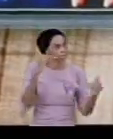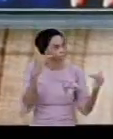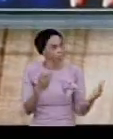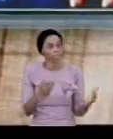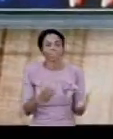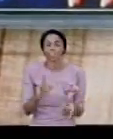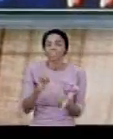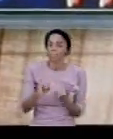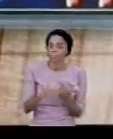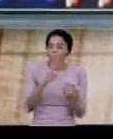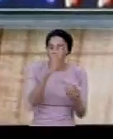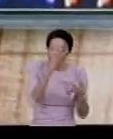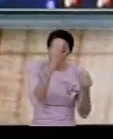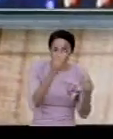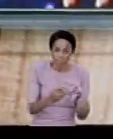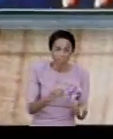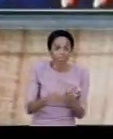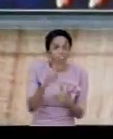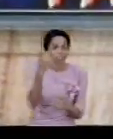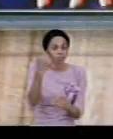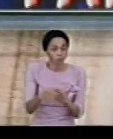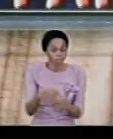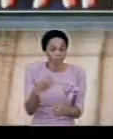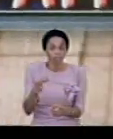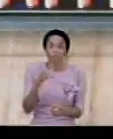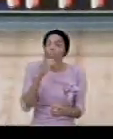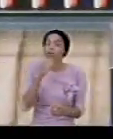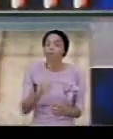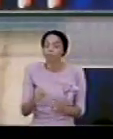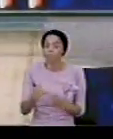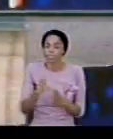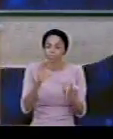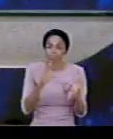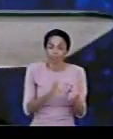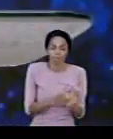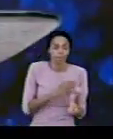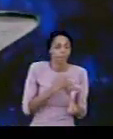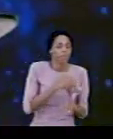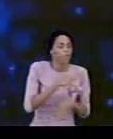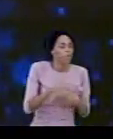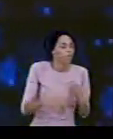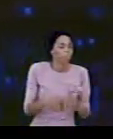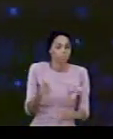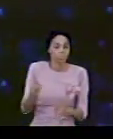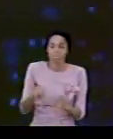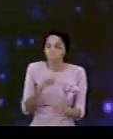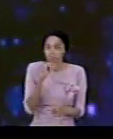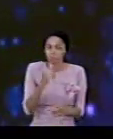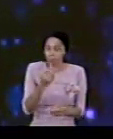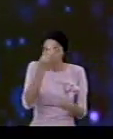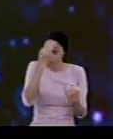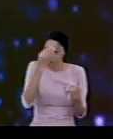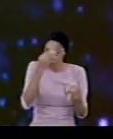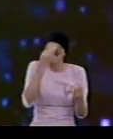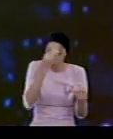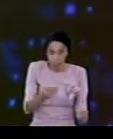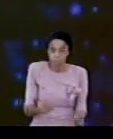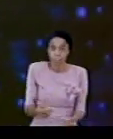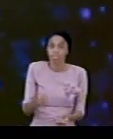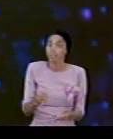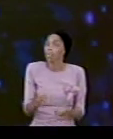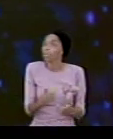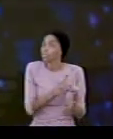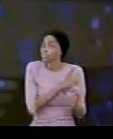the words of the old covenant. And those who did not, the Lord said, there'll be